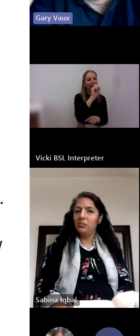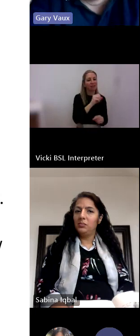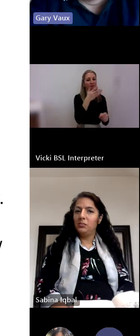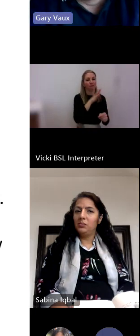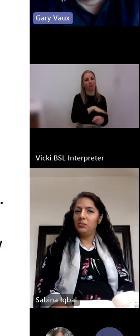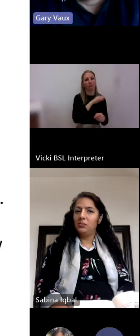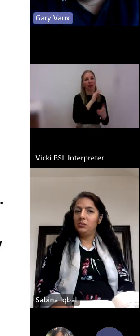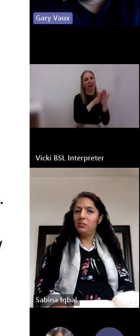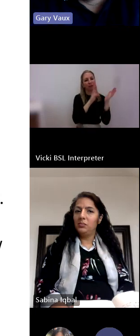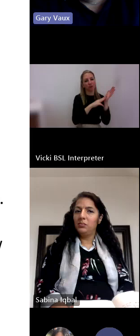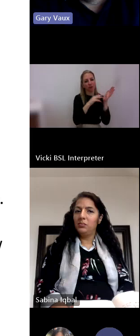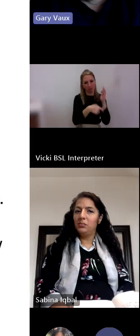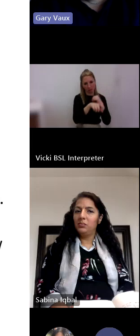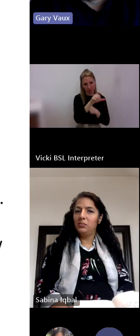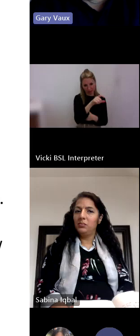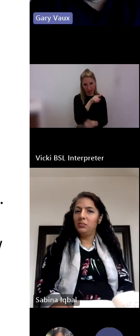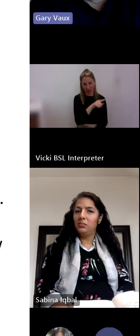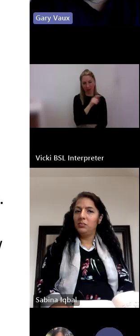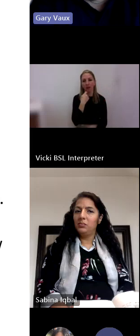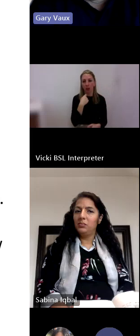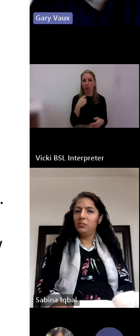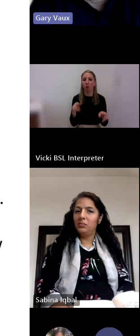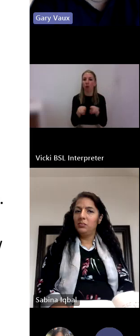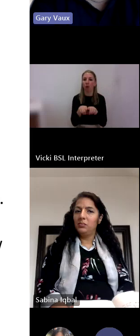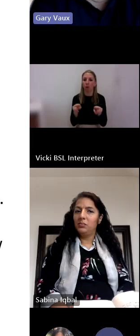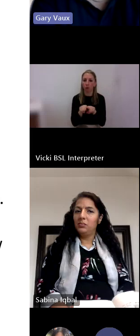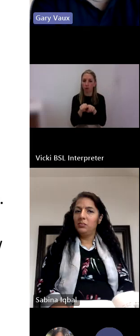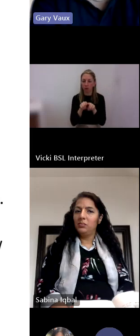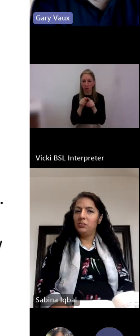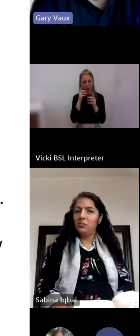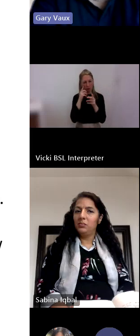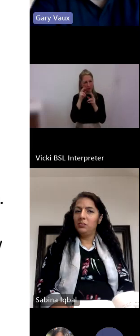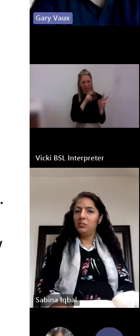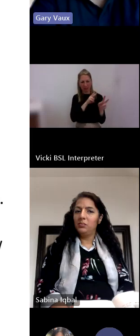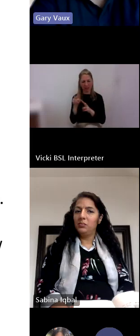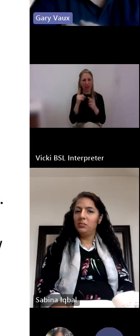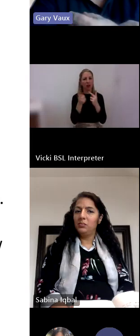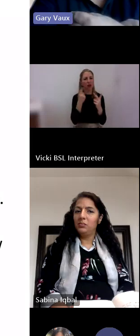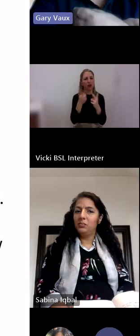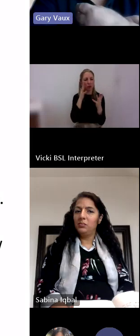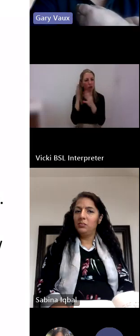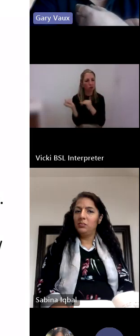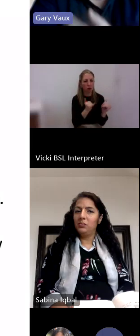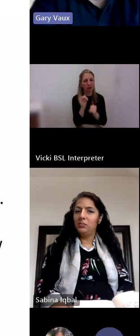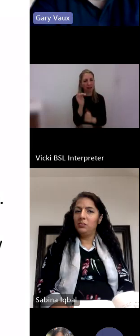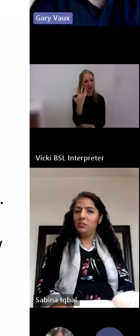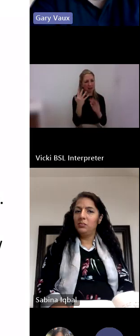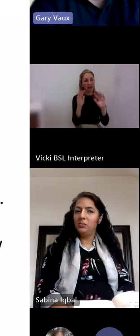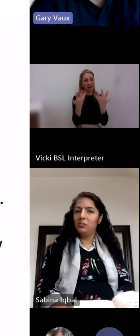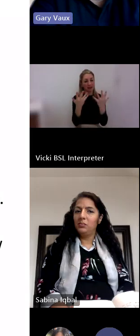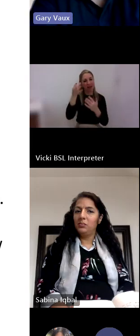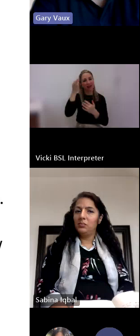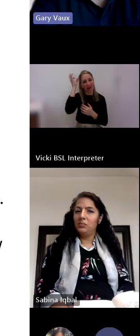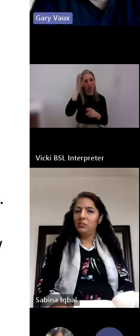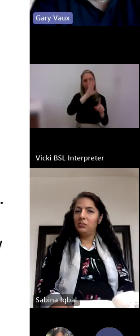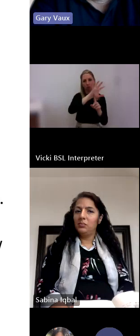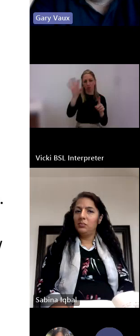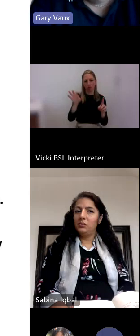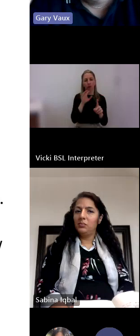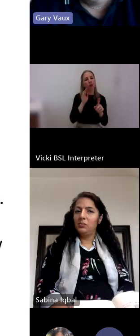we're going to see a new kinship carers allowance put on trial in 10 local authorities to see if it can encourage more